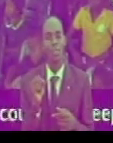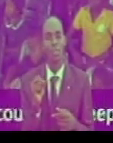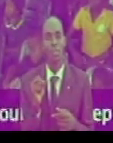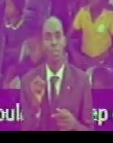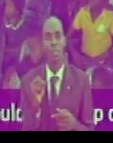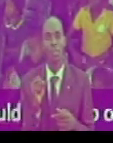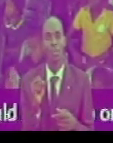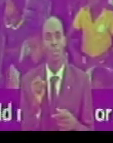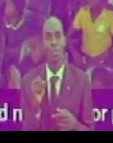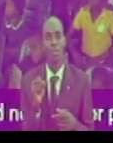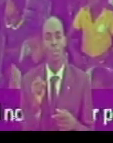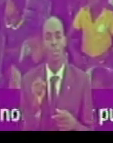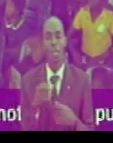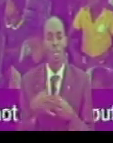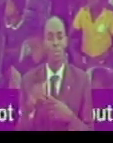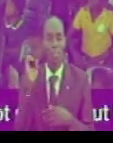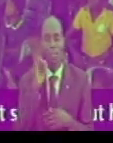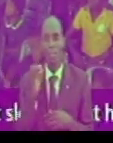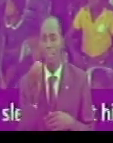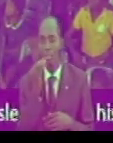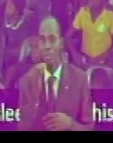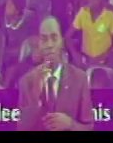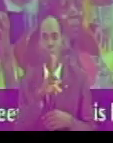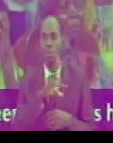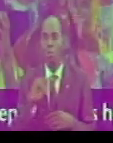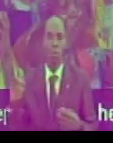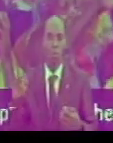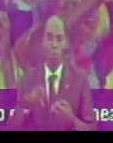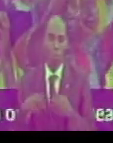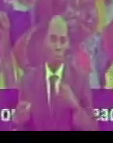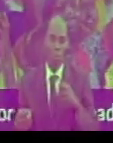since 3 o'clock, and the pain has gone.